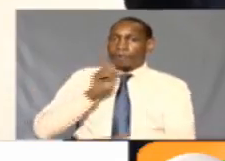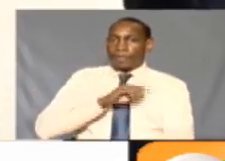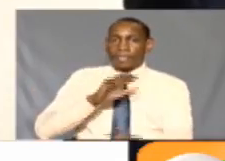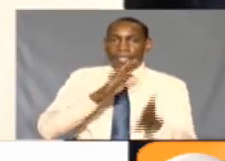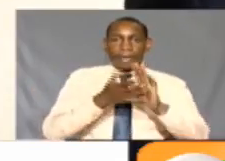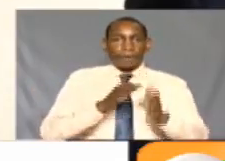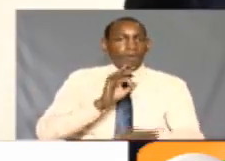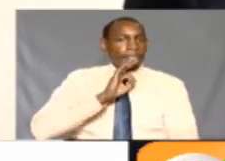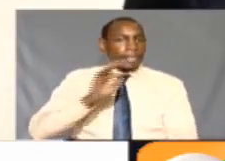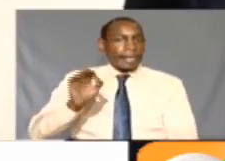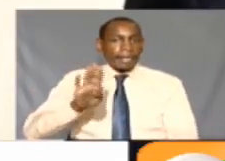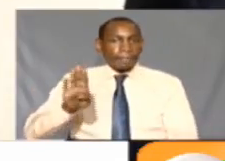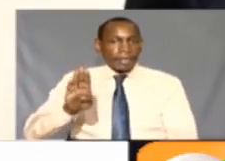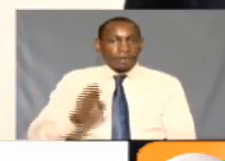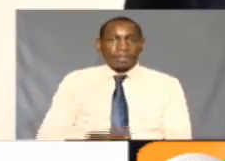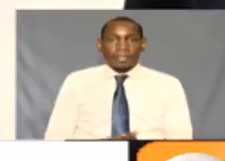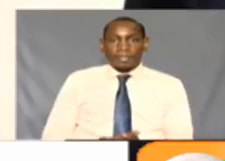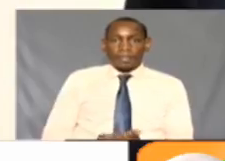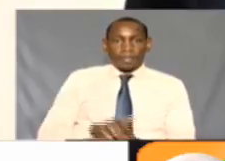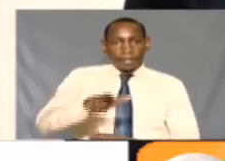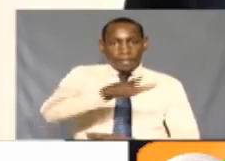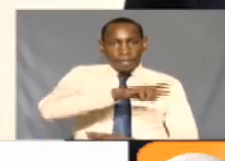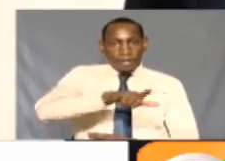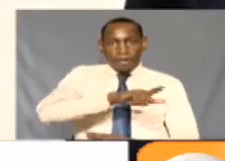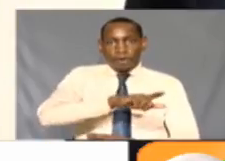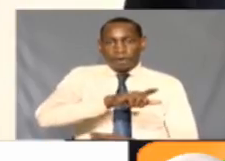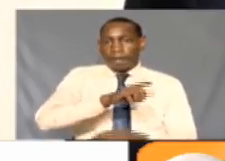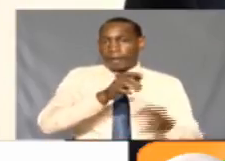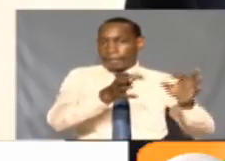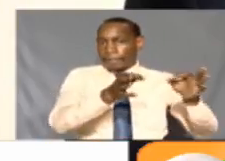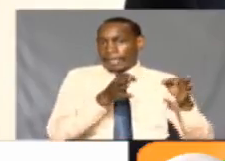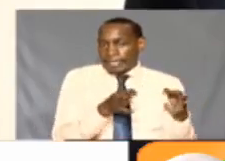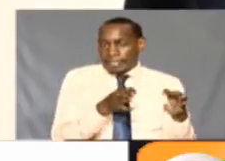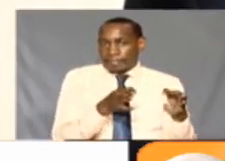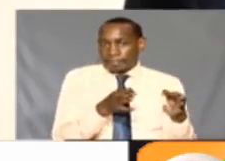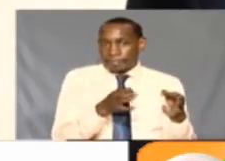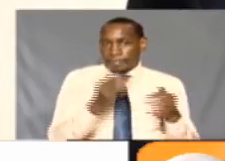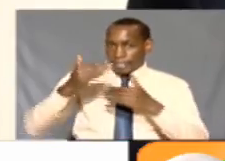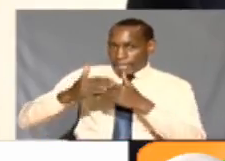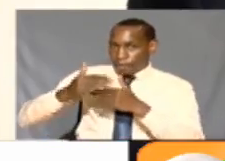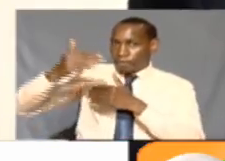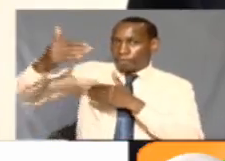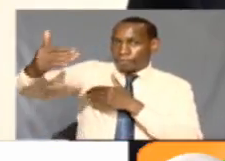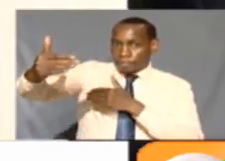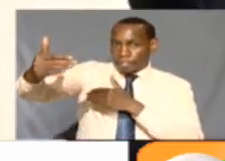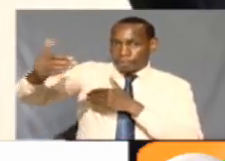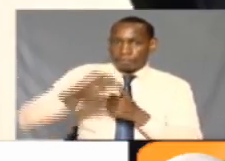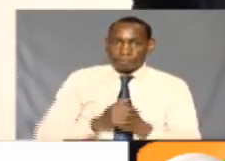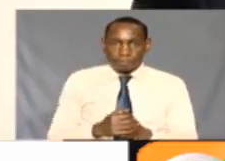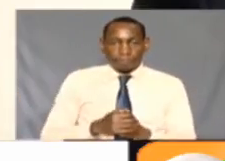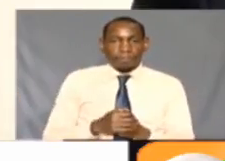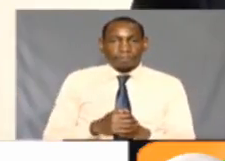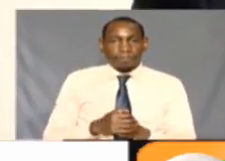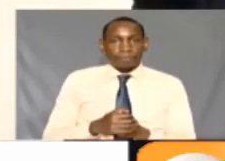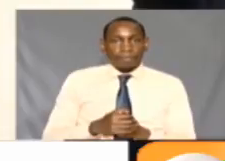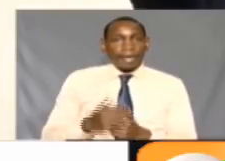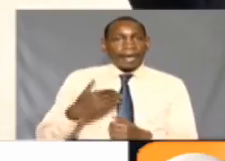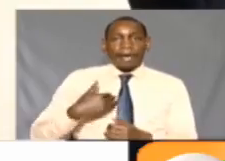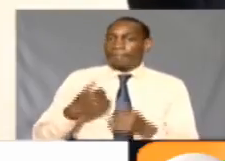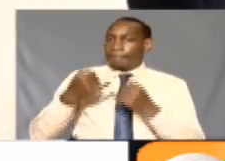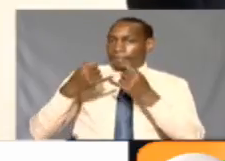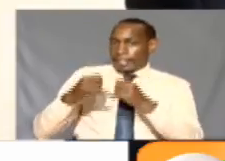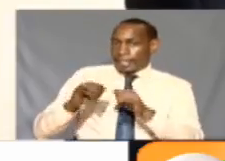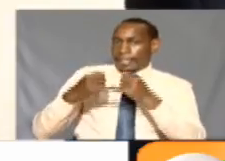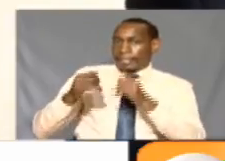about 300 billion domestic financing. Now, going forward, we have tried our level best